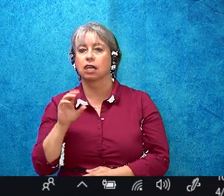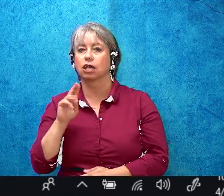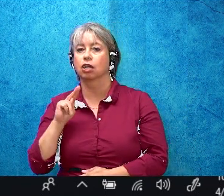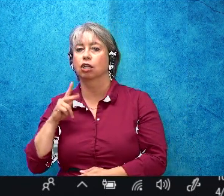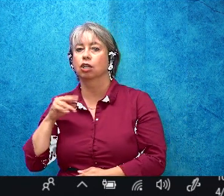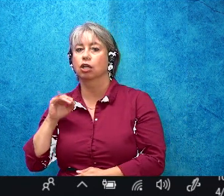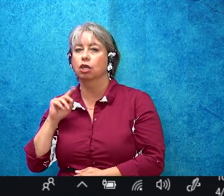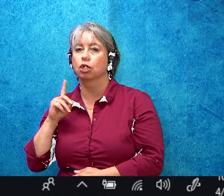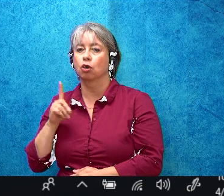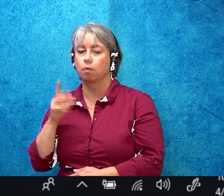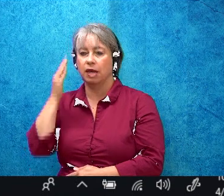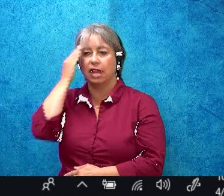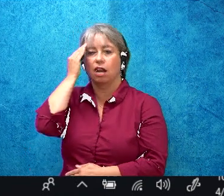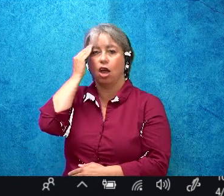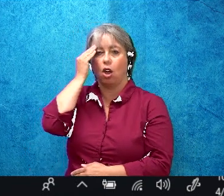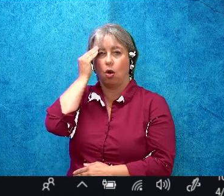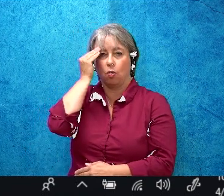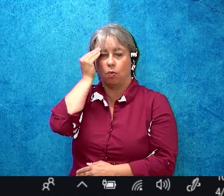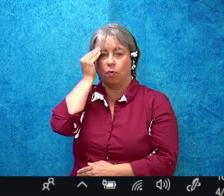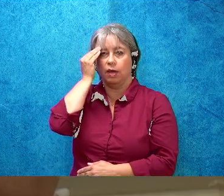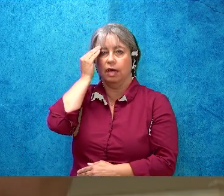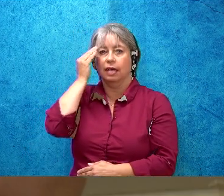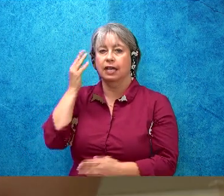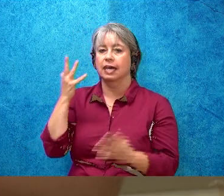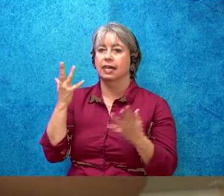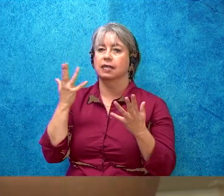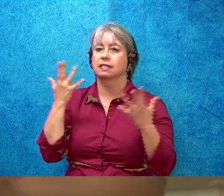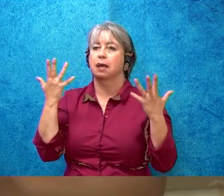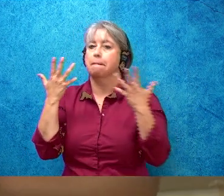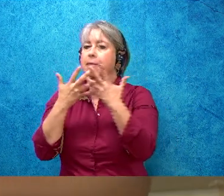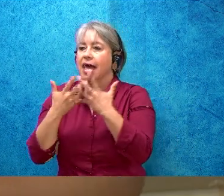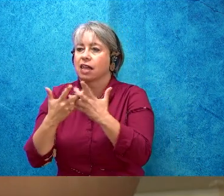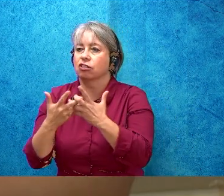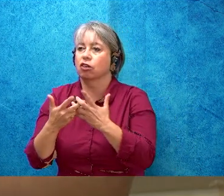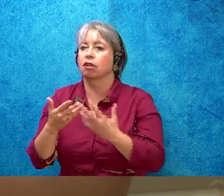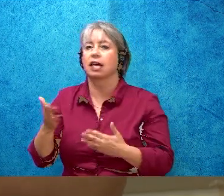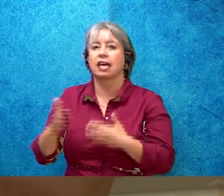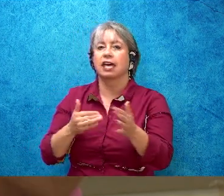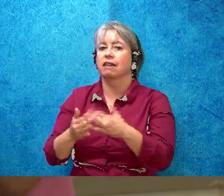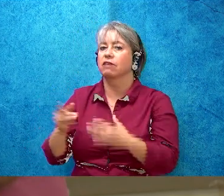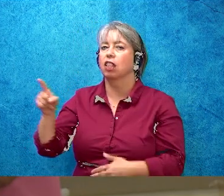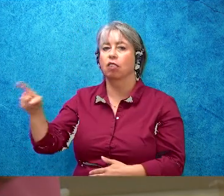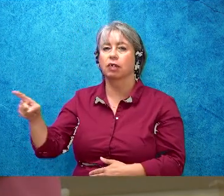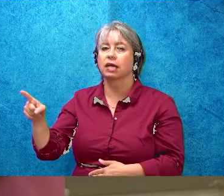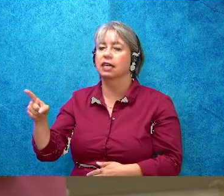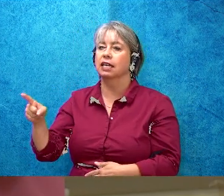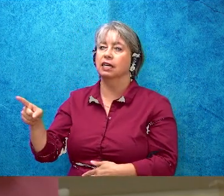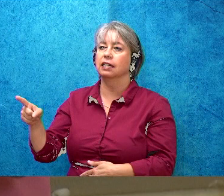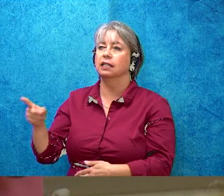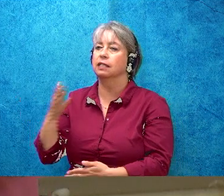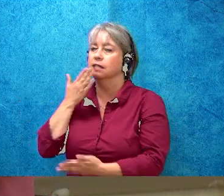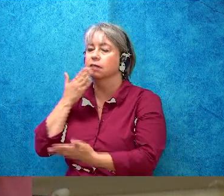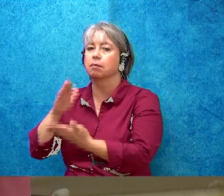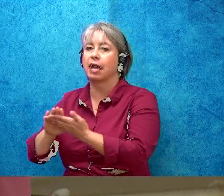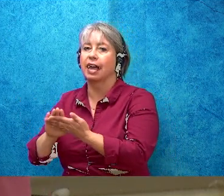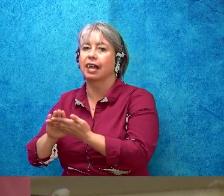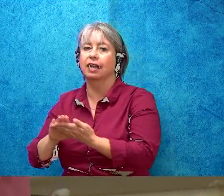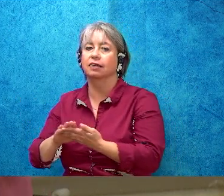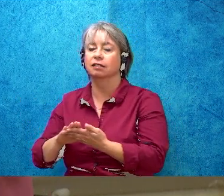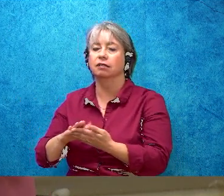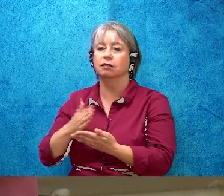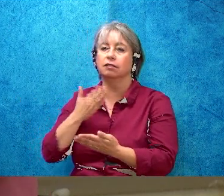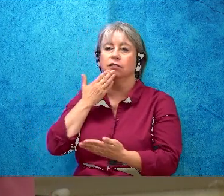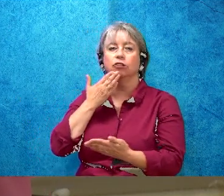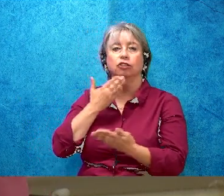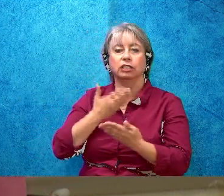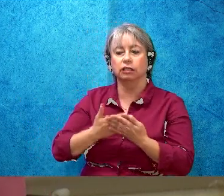that she definitely is a match for him, even though he's an immortal, okay, and she's a mortal. He realizes that,